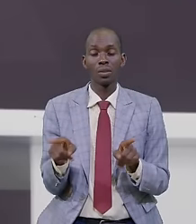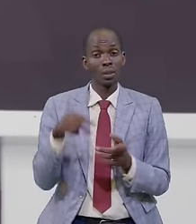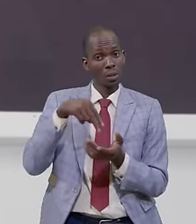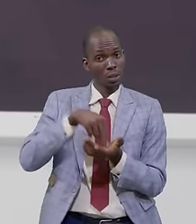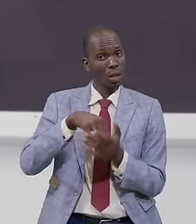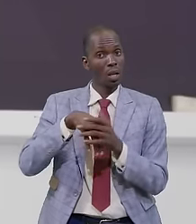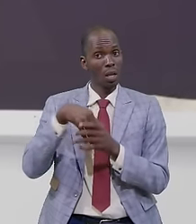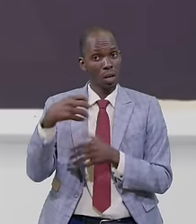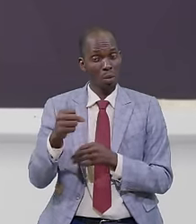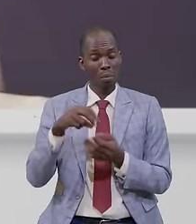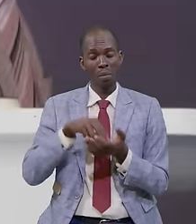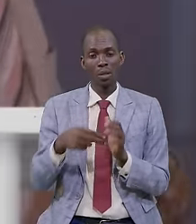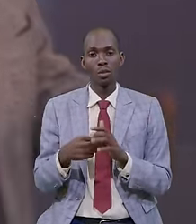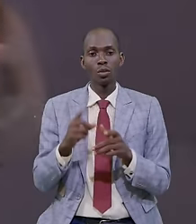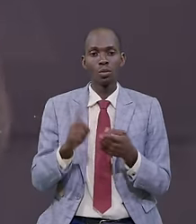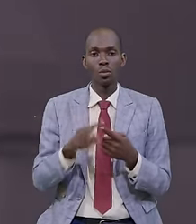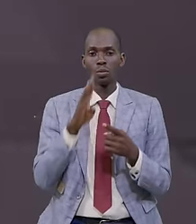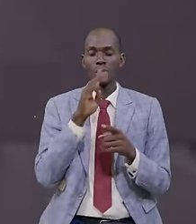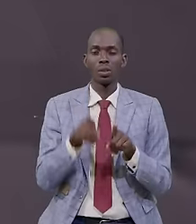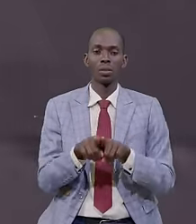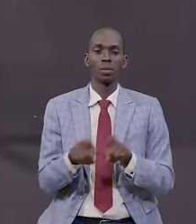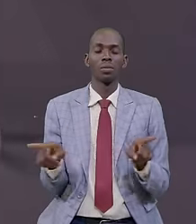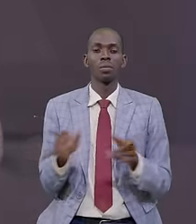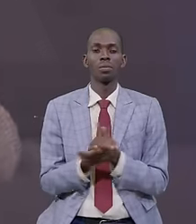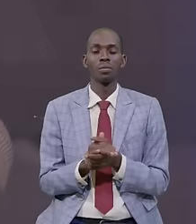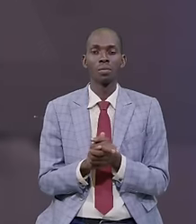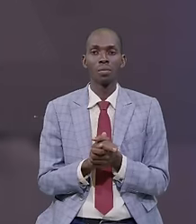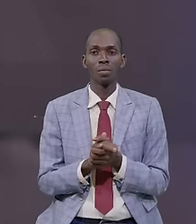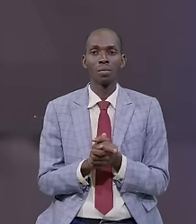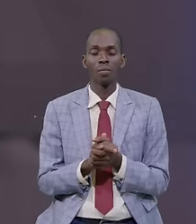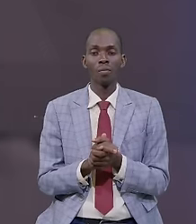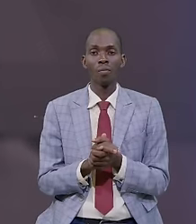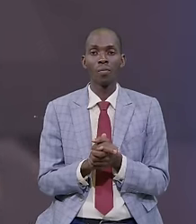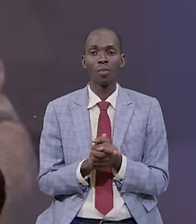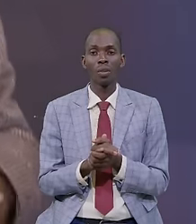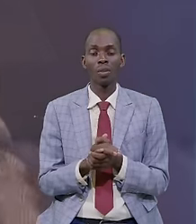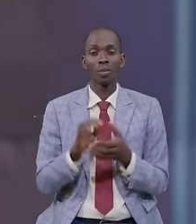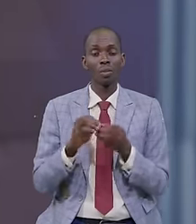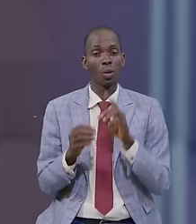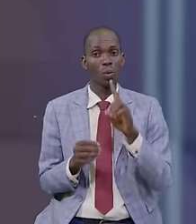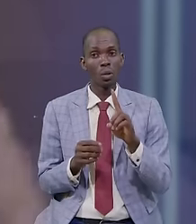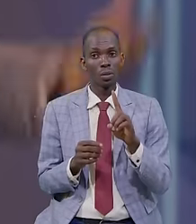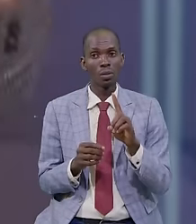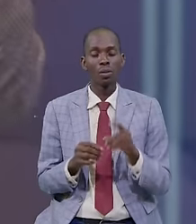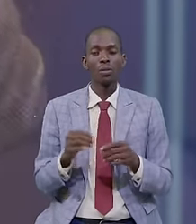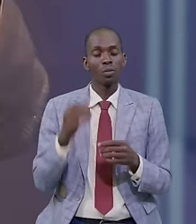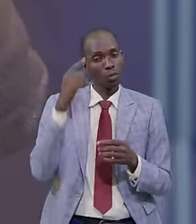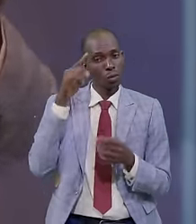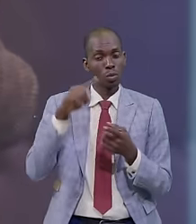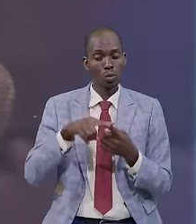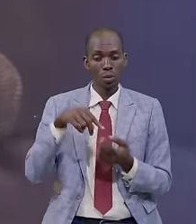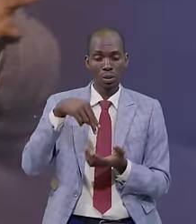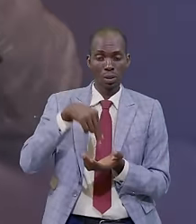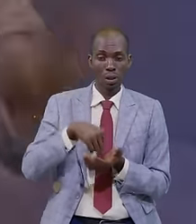talk about today. To stand out, number one is to stand up. You